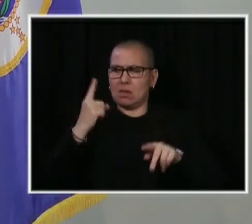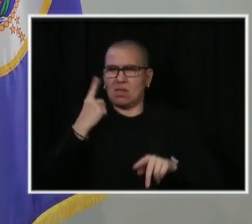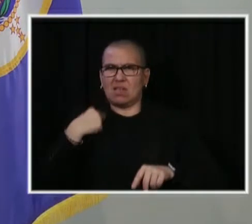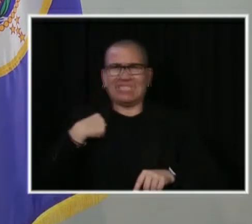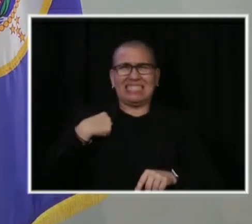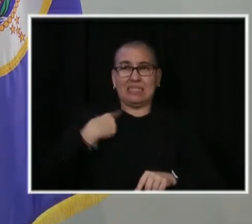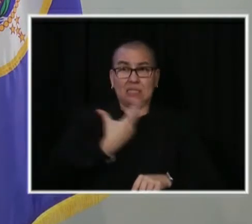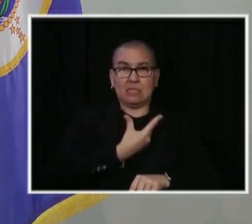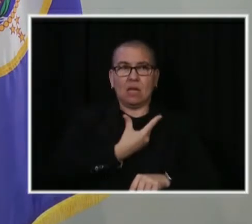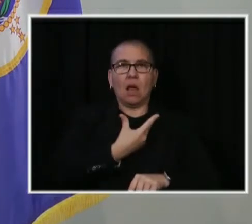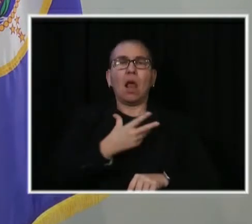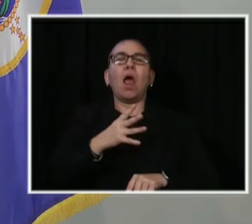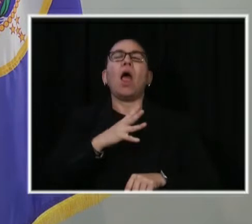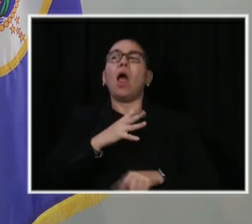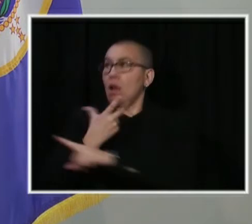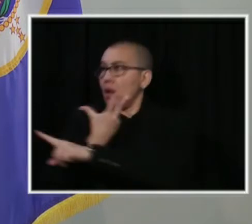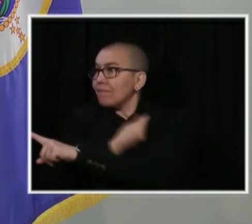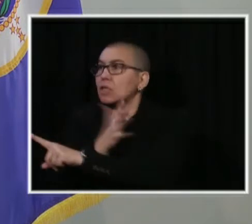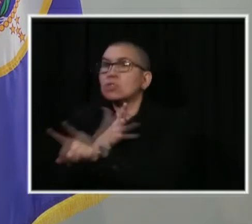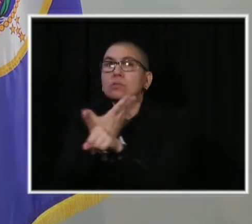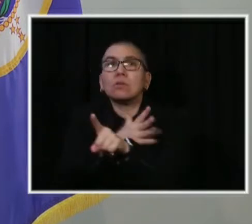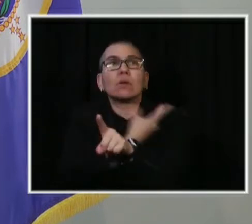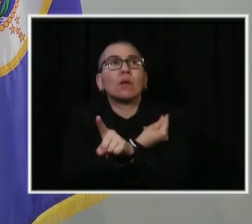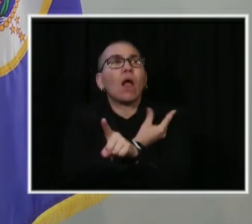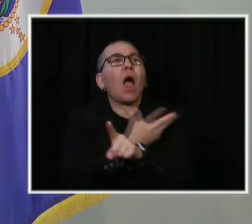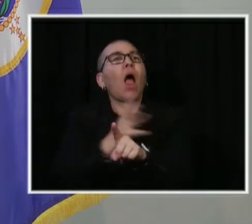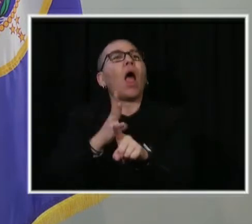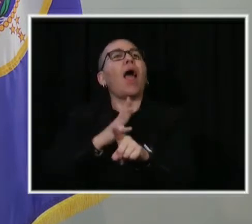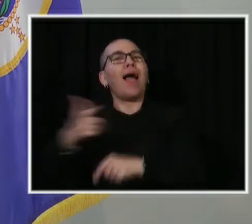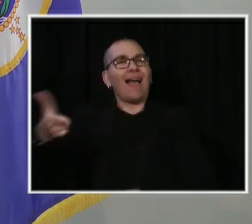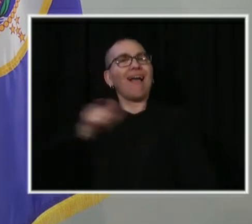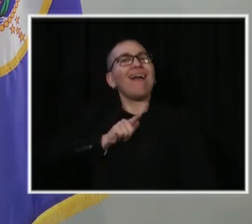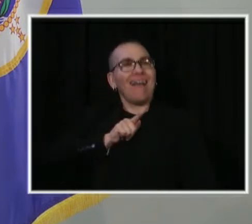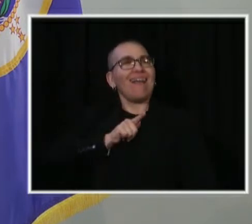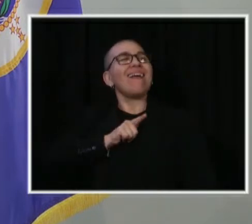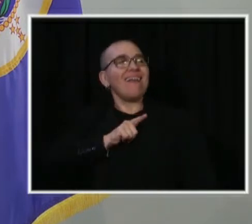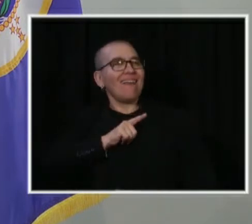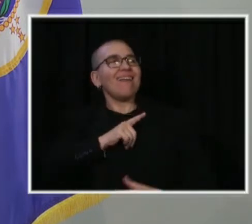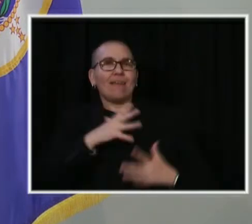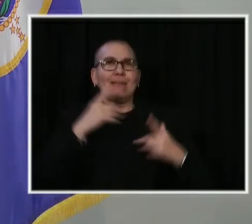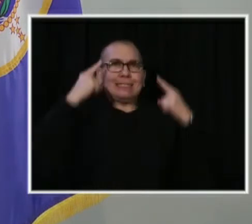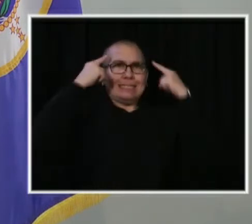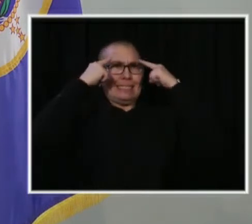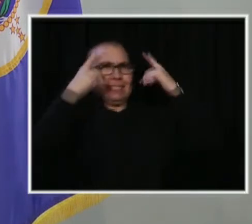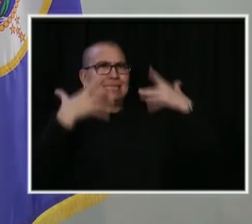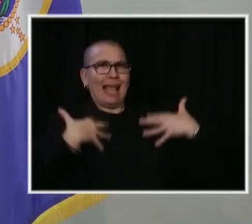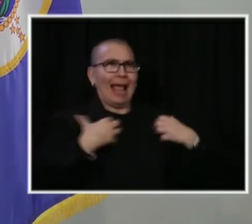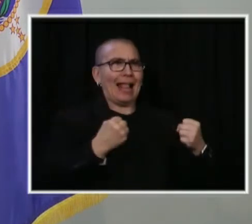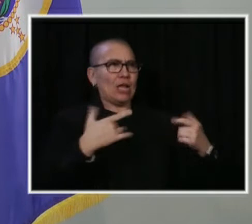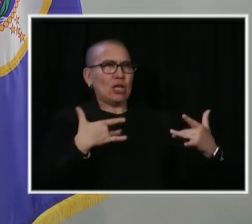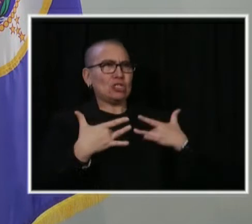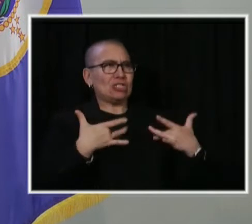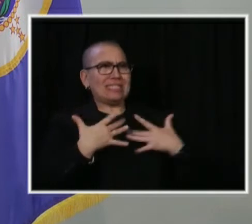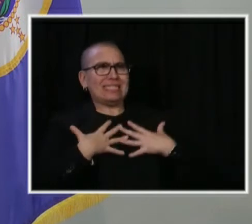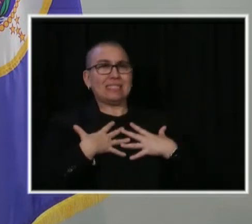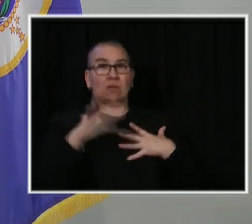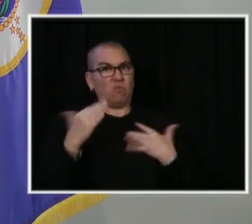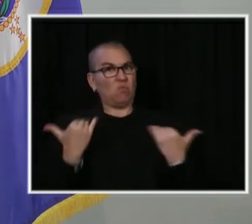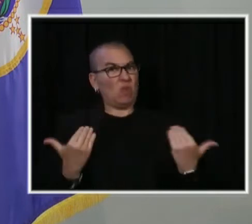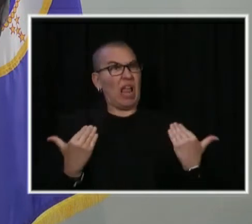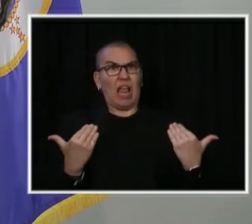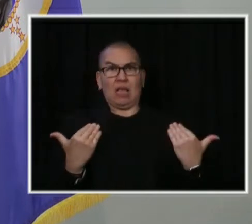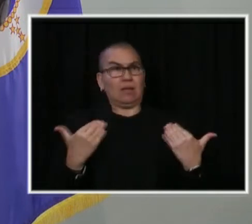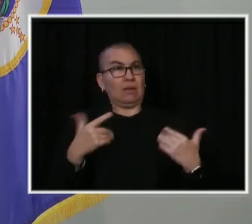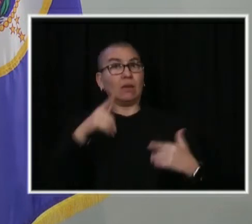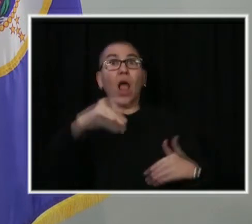vaccine. Those of you who are out there who are concerned for health reasons, talk to your doctor. And like me, what I'm doing right now with one of those young folks